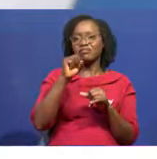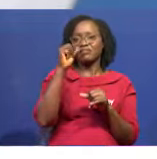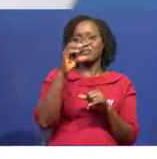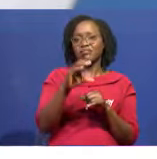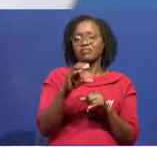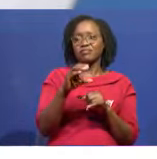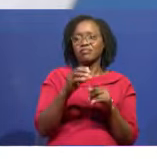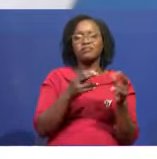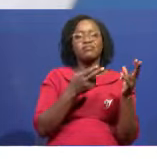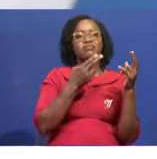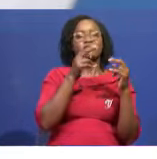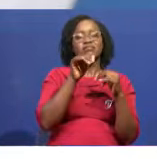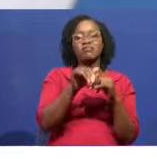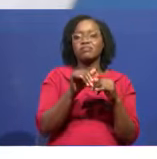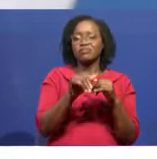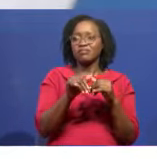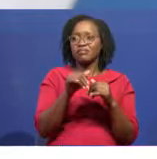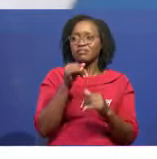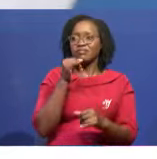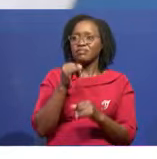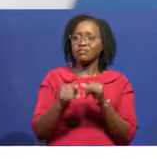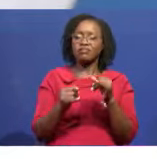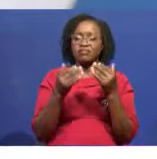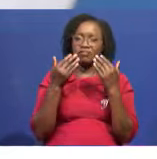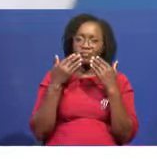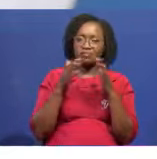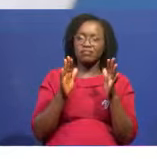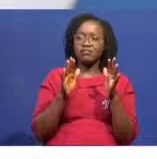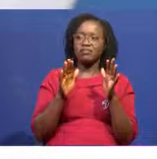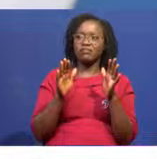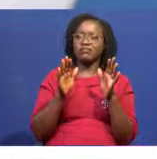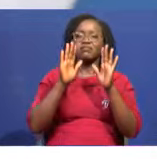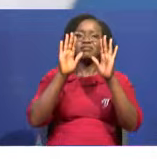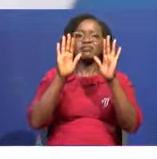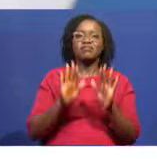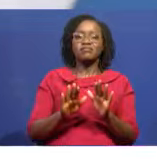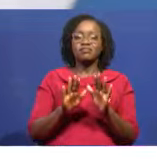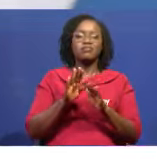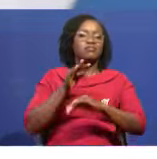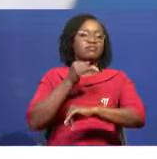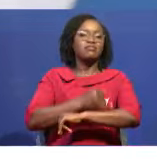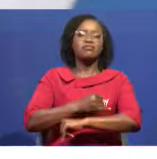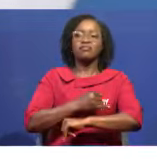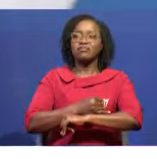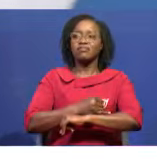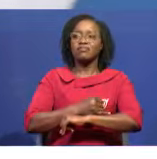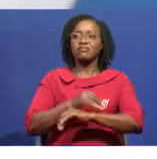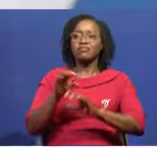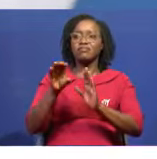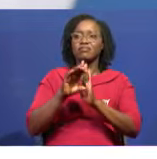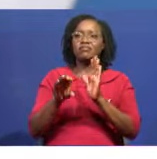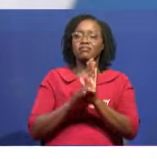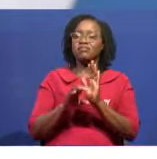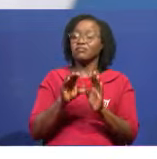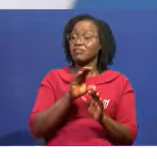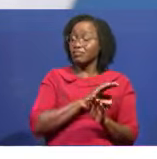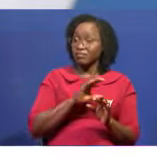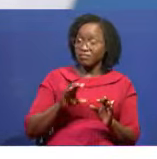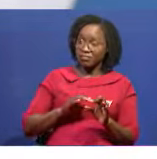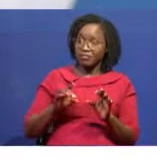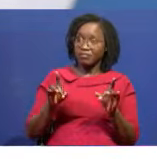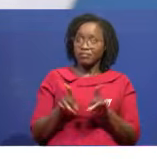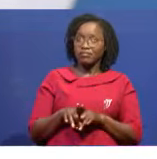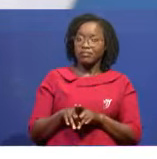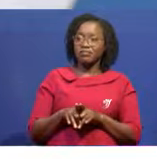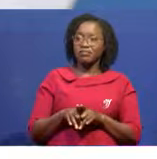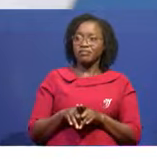Commission, and I hope we will be able to finalize that issue, because it will also be important for institutions and constitutional commissions, for that matter, to also